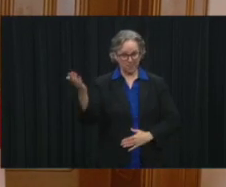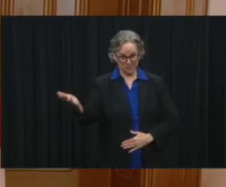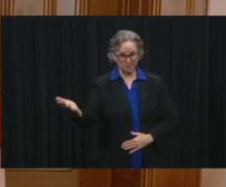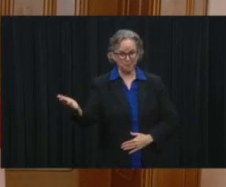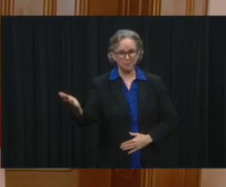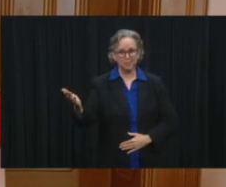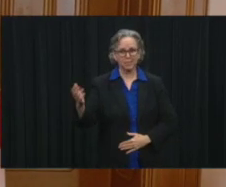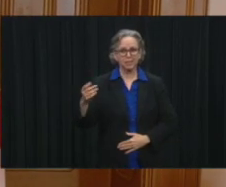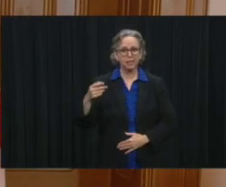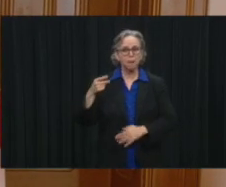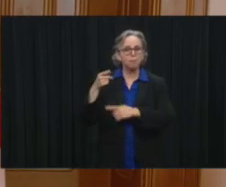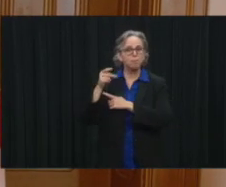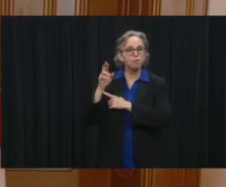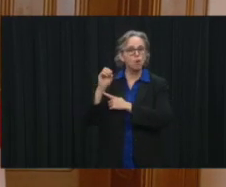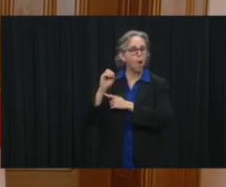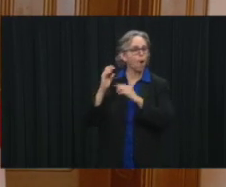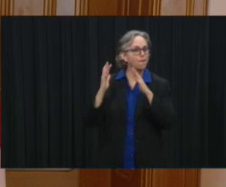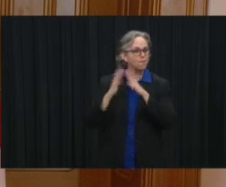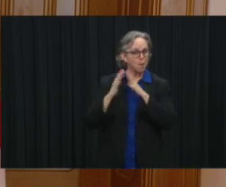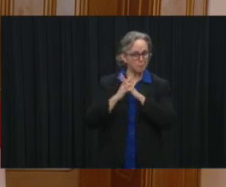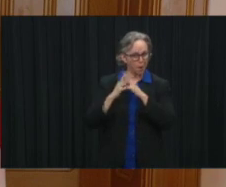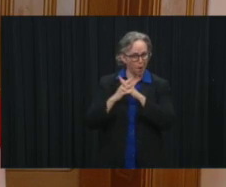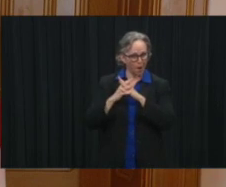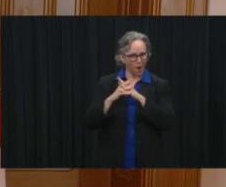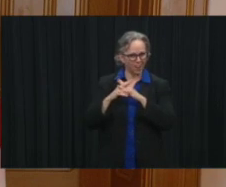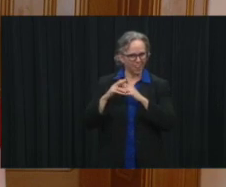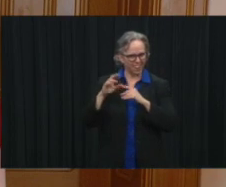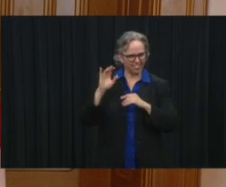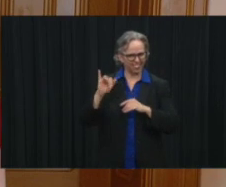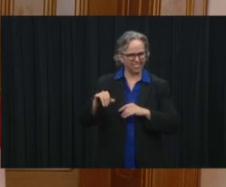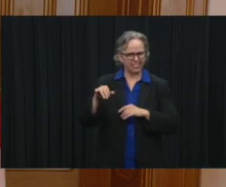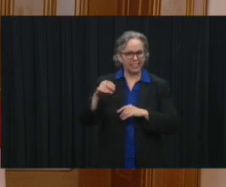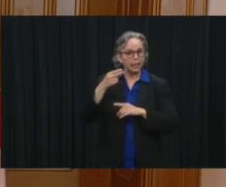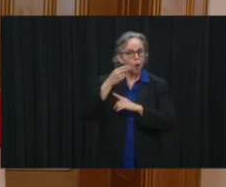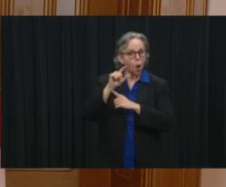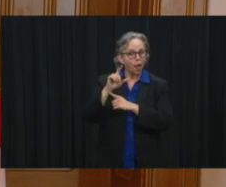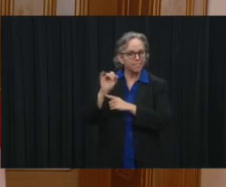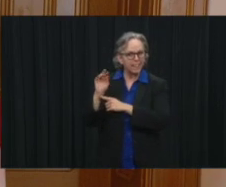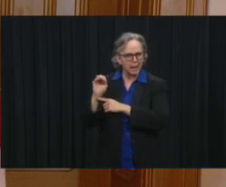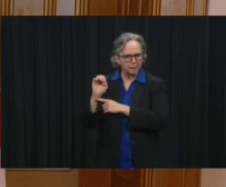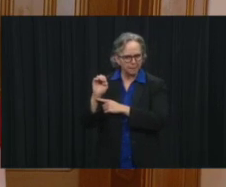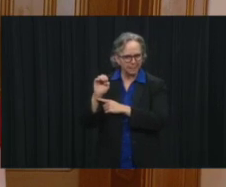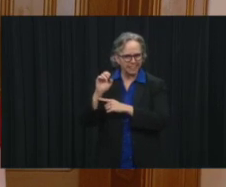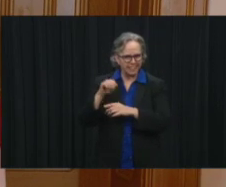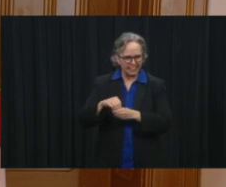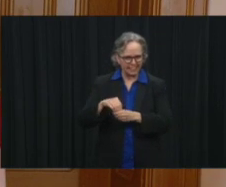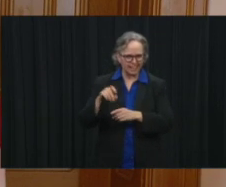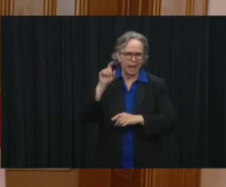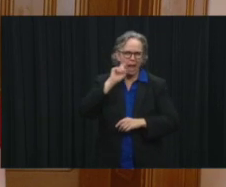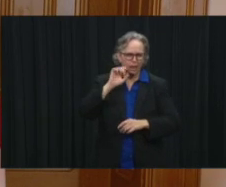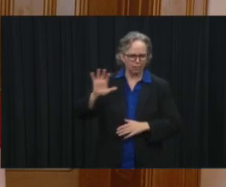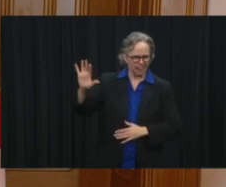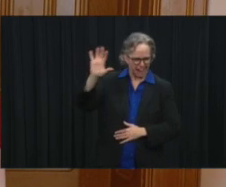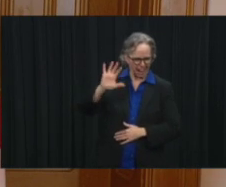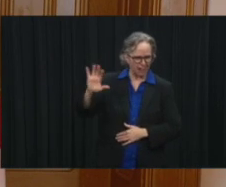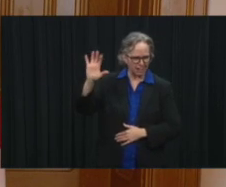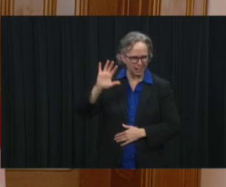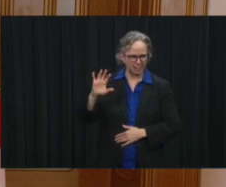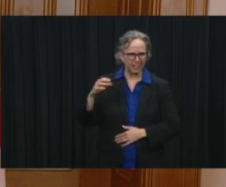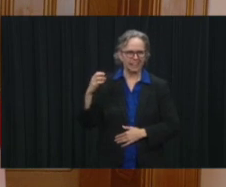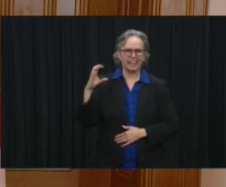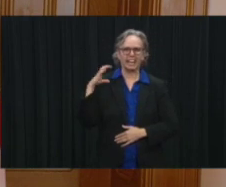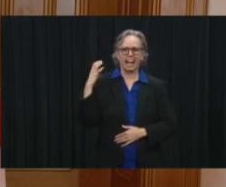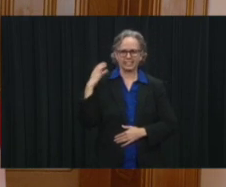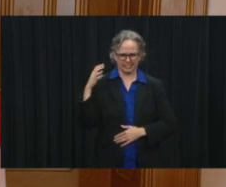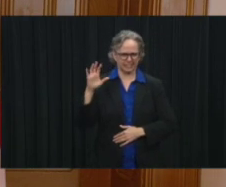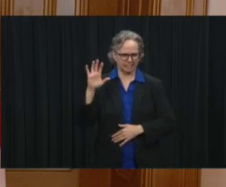Canton. I'm told it's 500 flags, and you can go through the Hall of Fame virtually. And I would